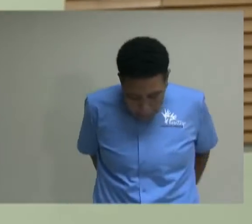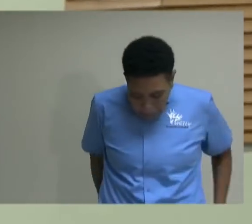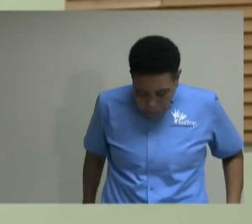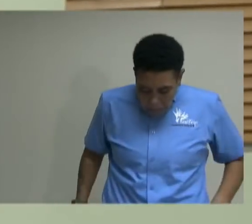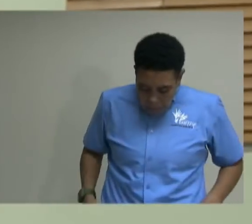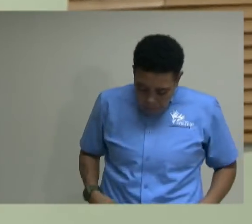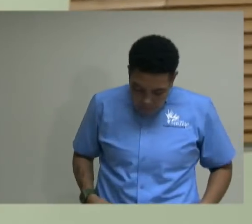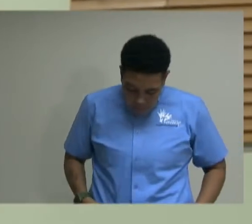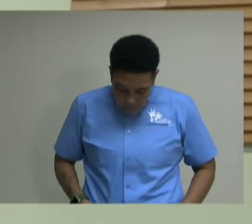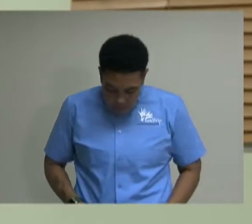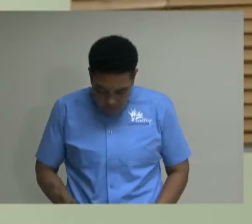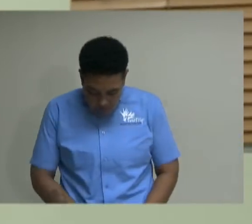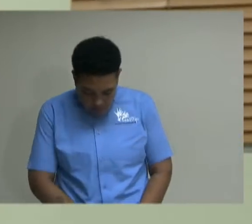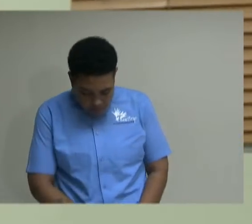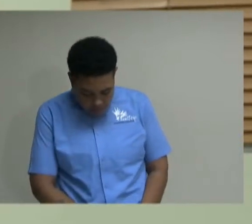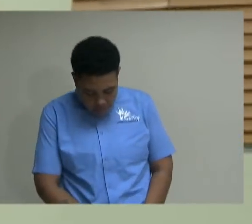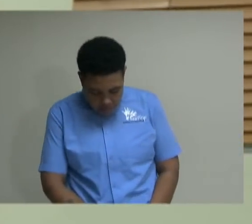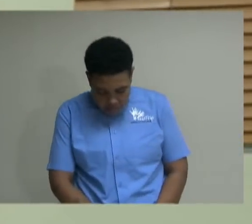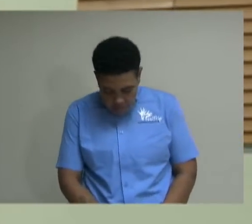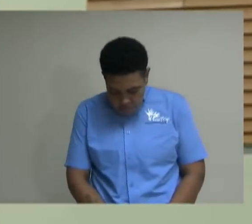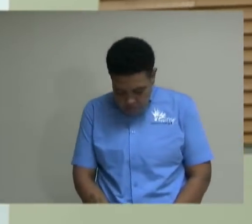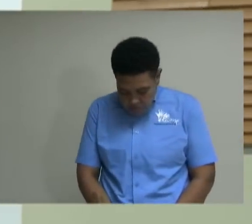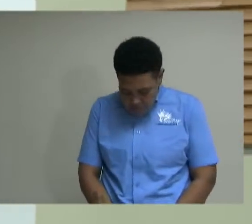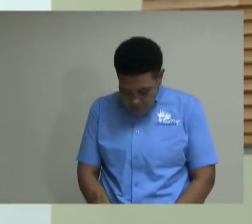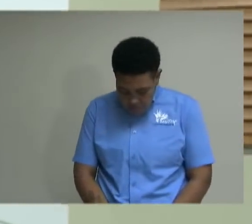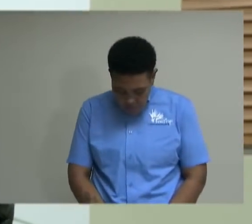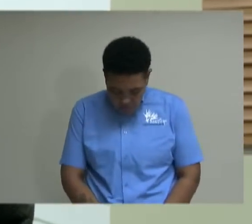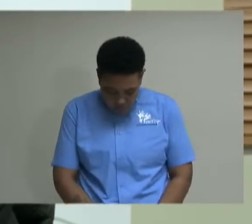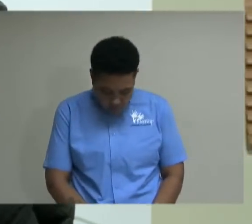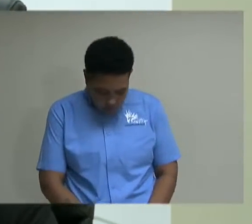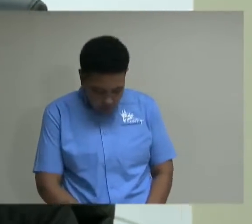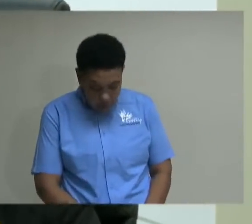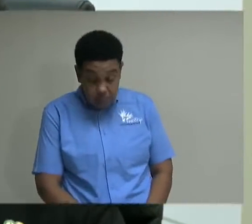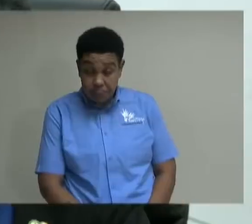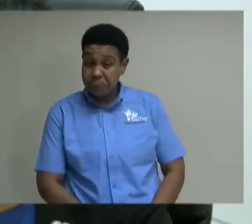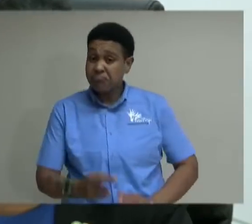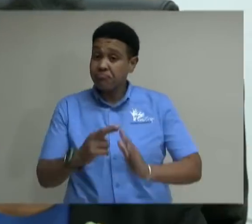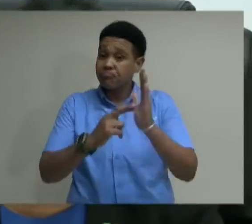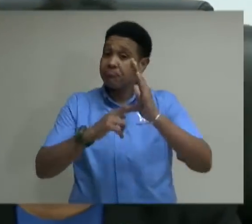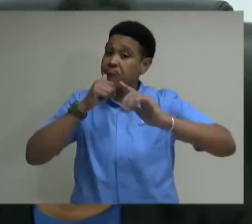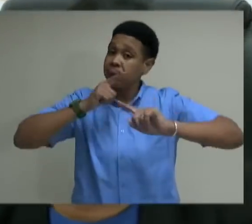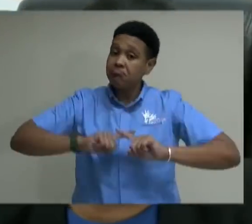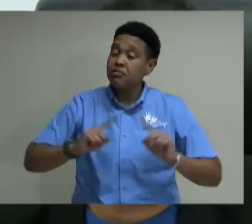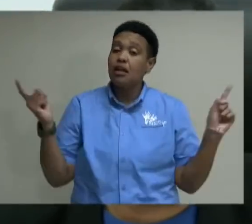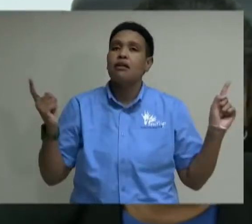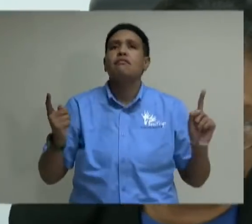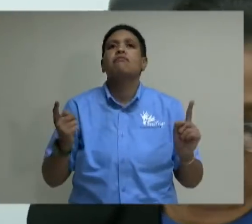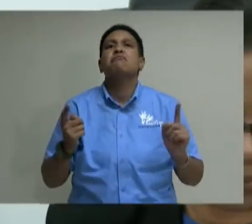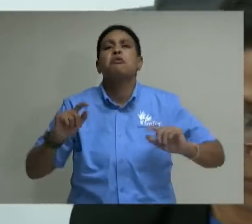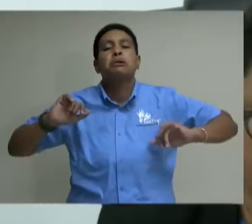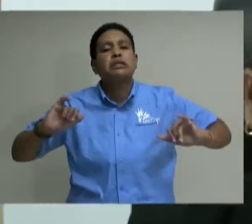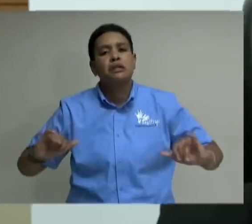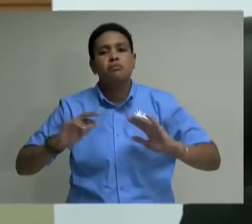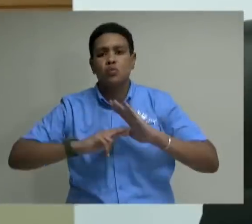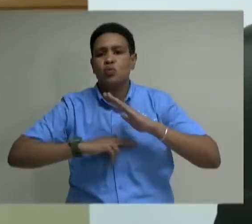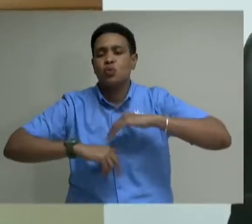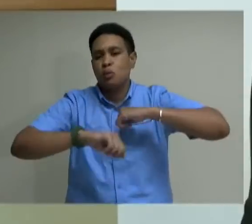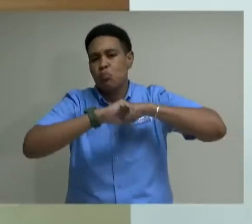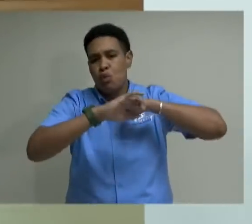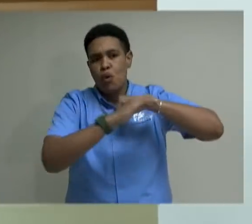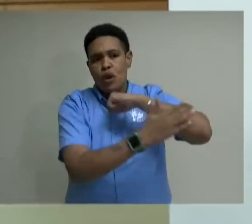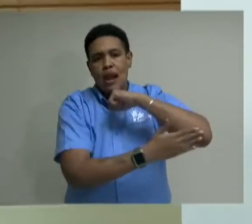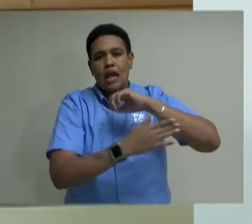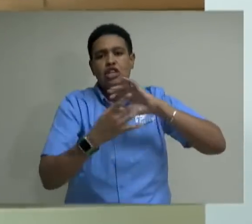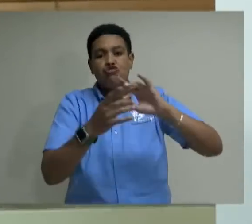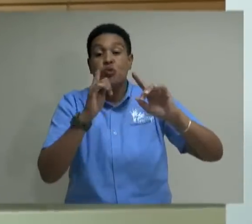And the protocols are not much different from the protocols that we would promote nationally around